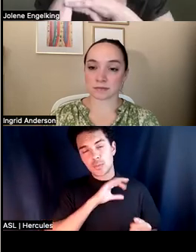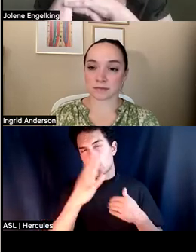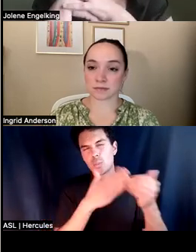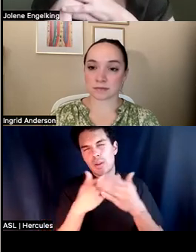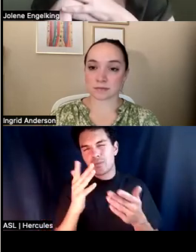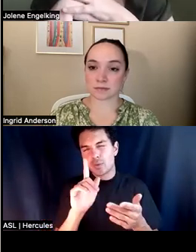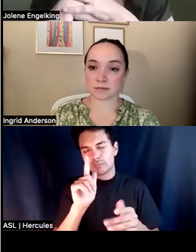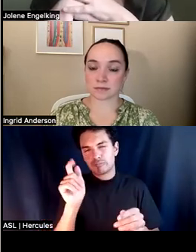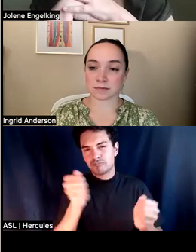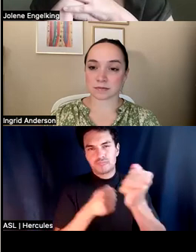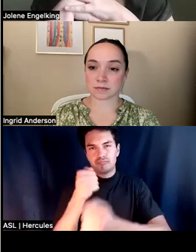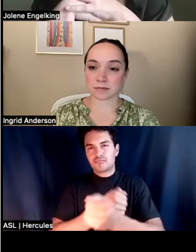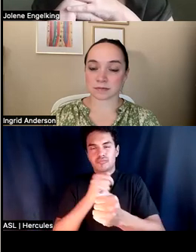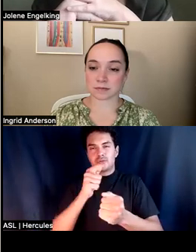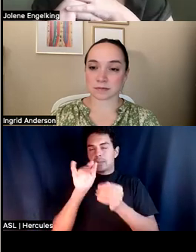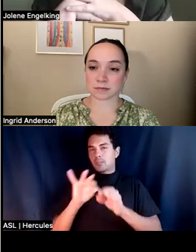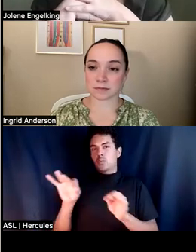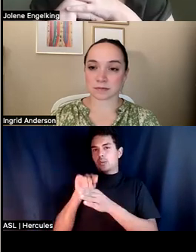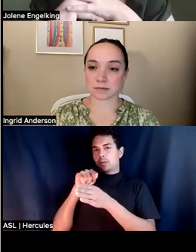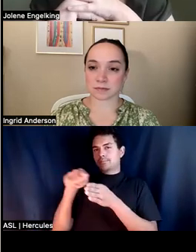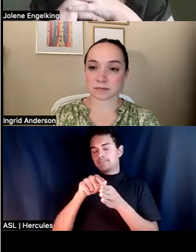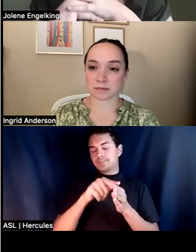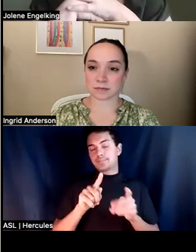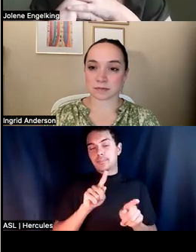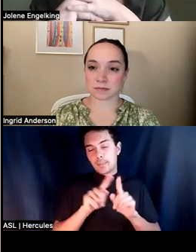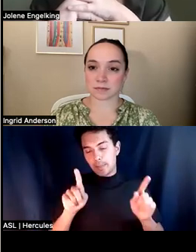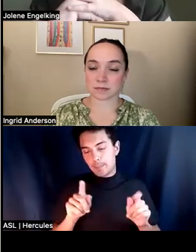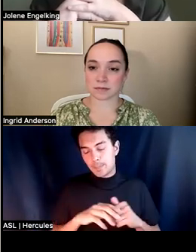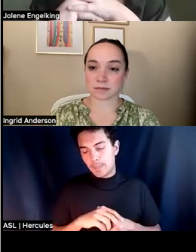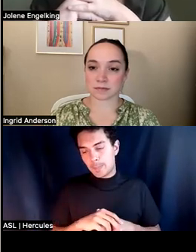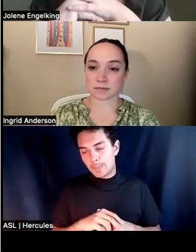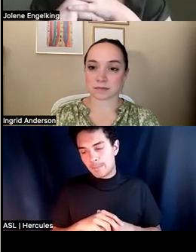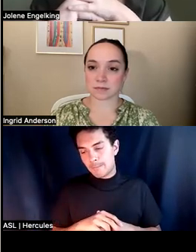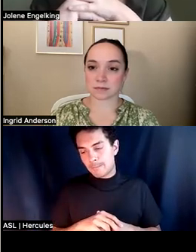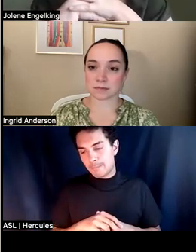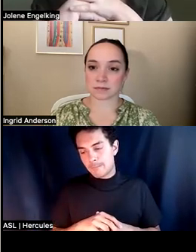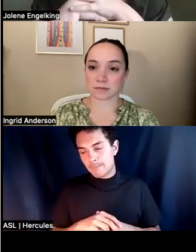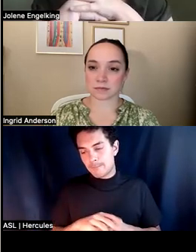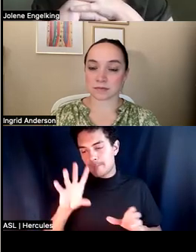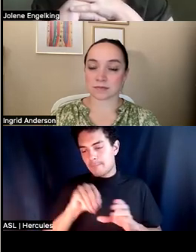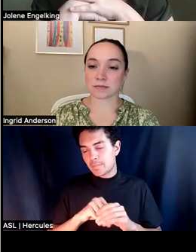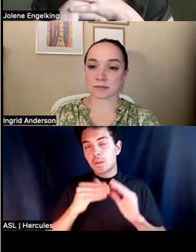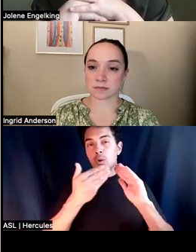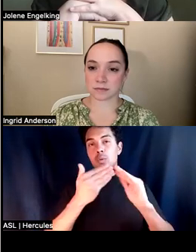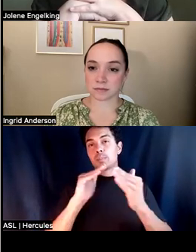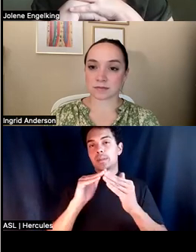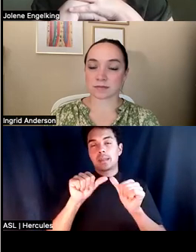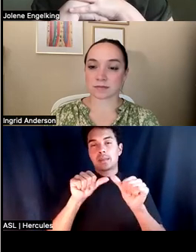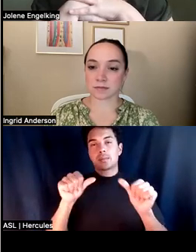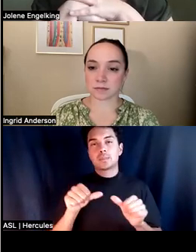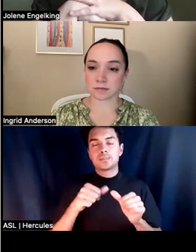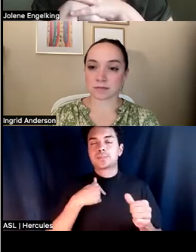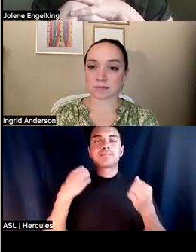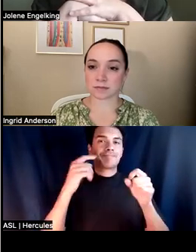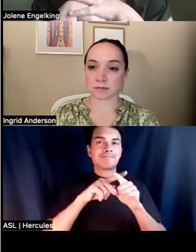of, held. But also in in like urban areas, we have so many different culture